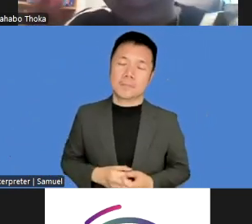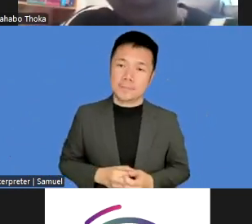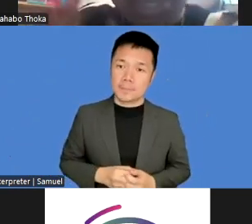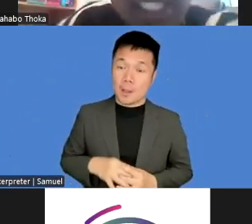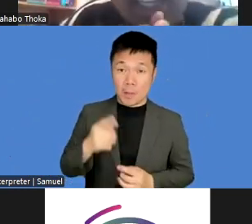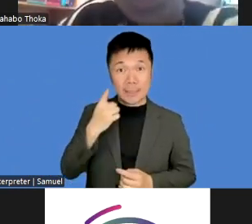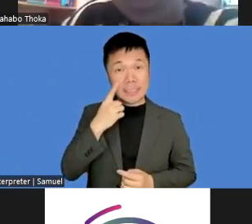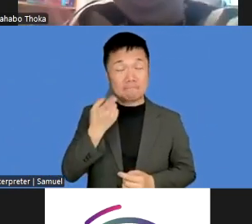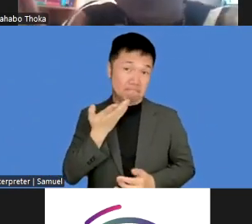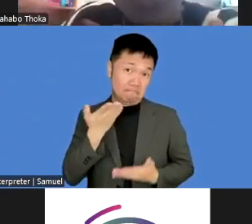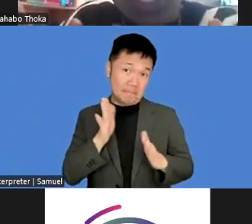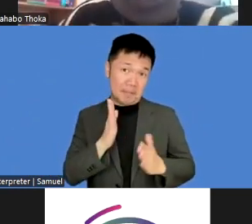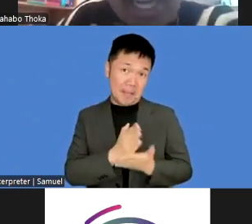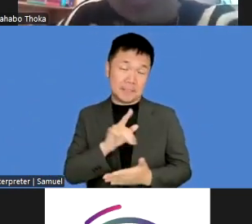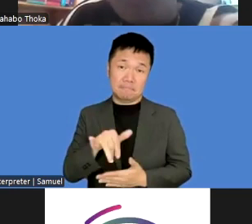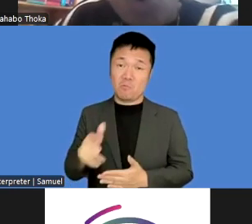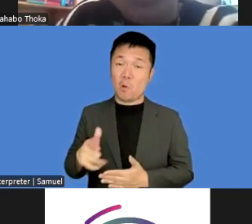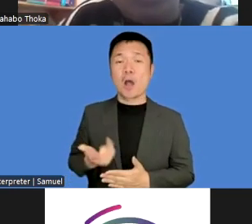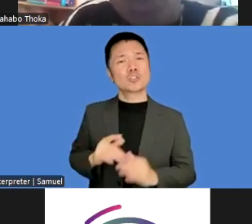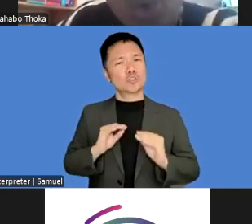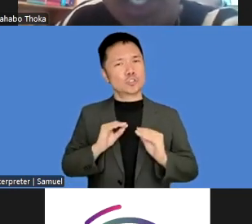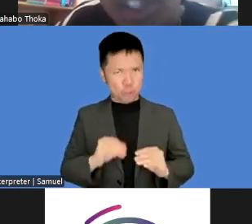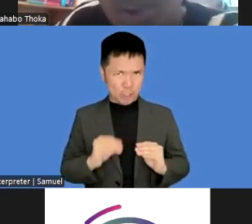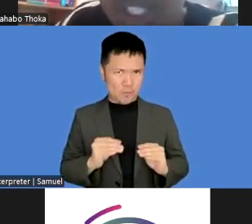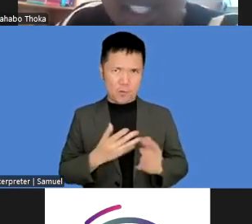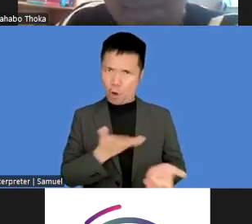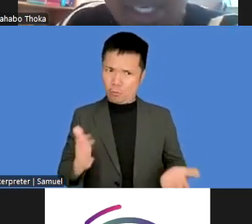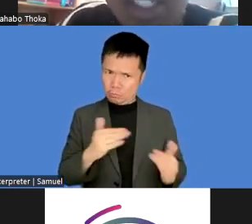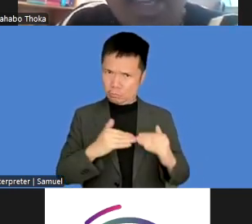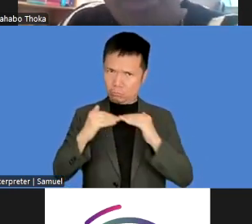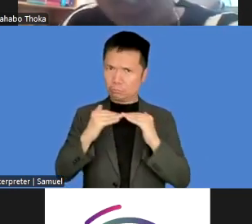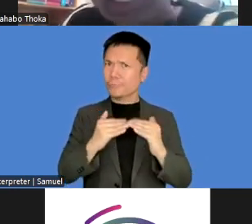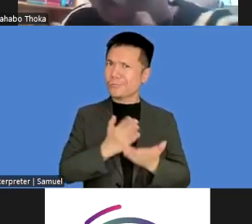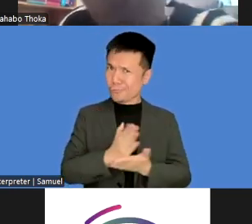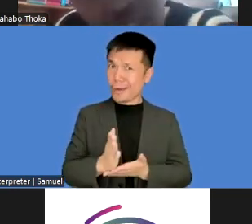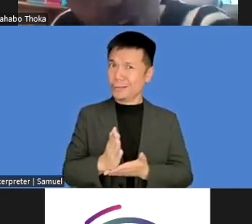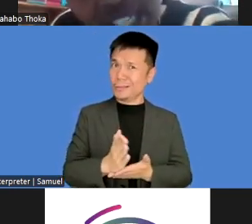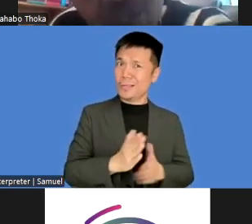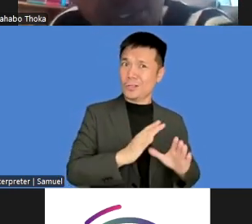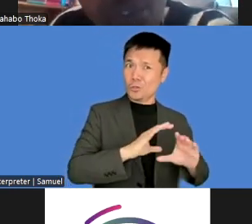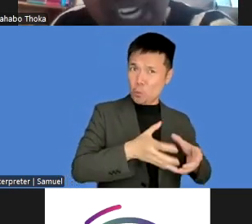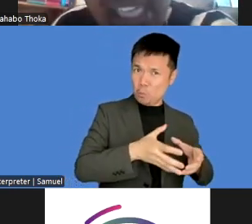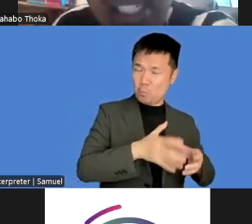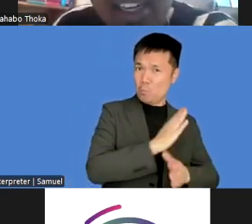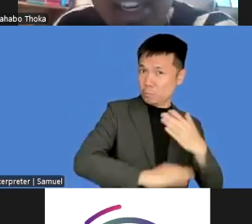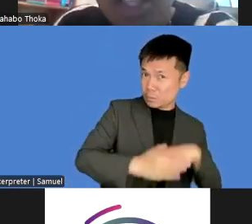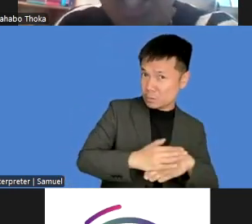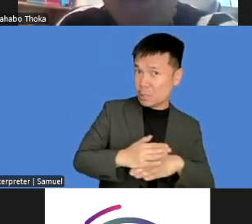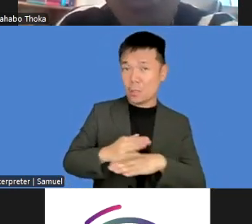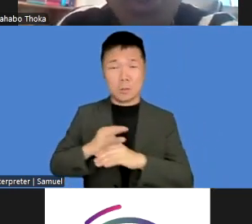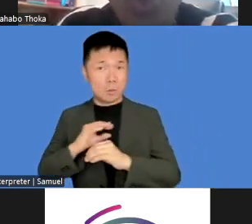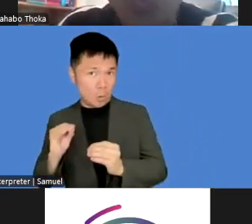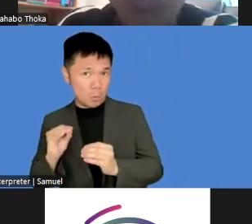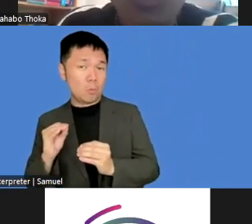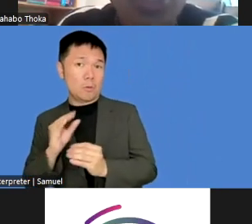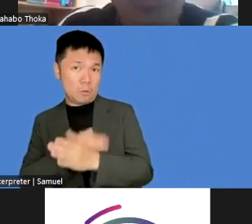that yes, basic education is a right for all children, including children with disabilities. Because again, within the context of COVID-19, the